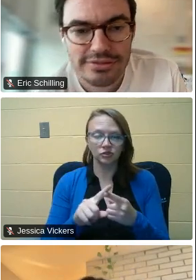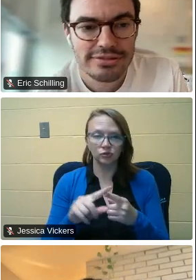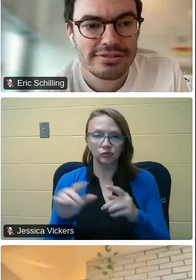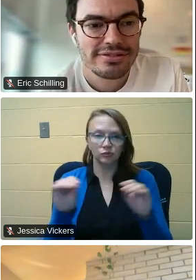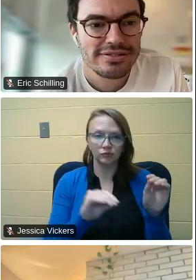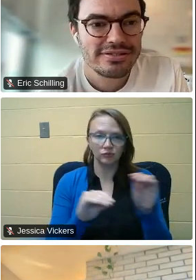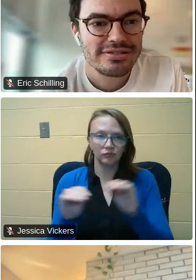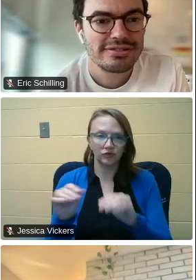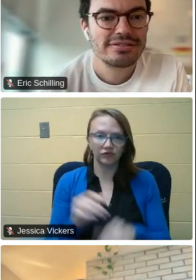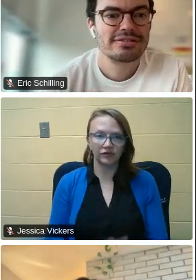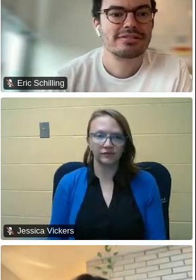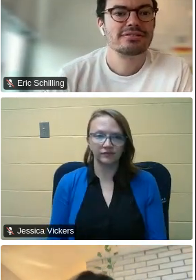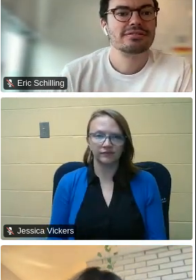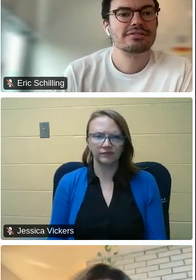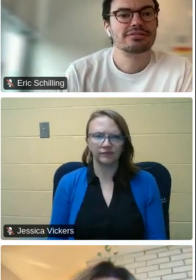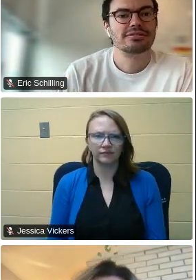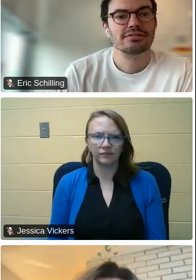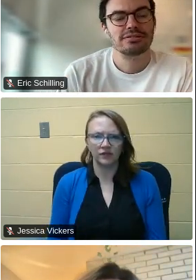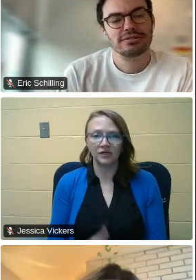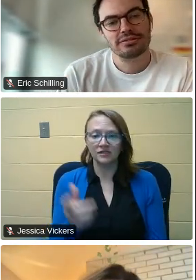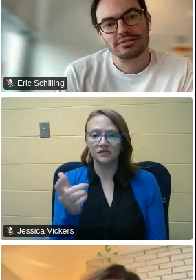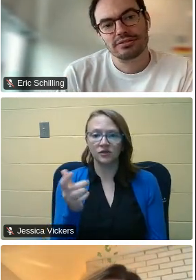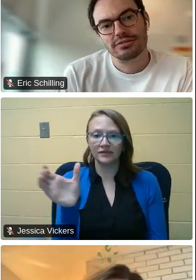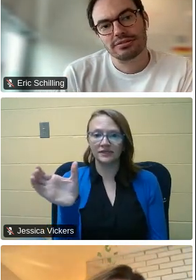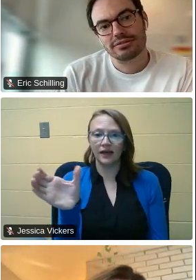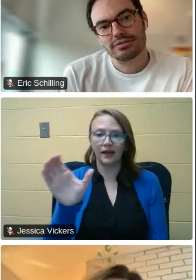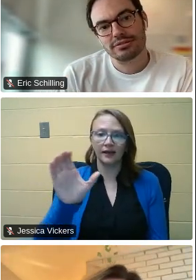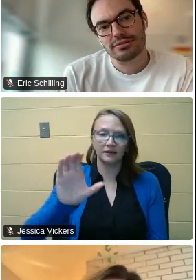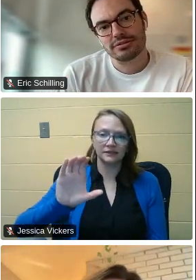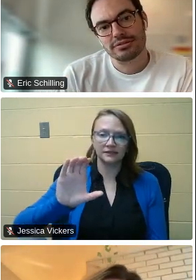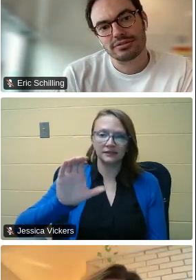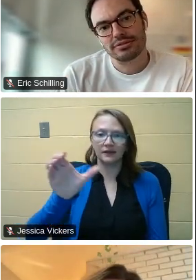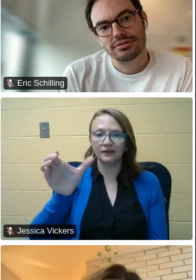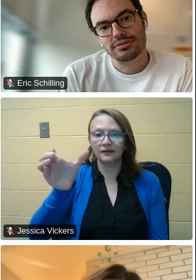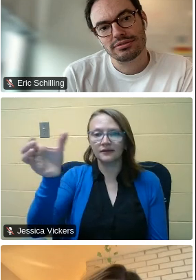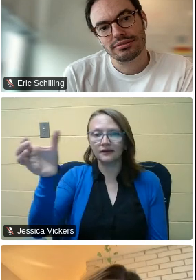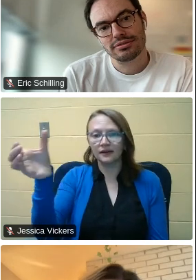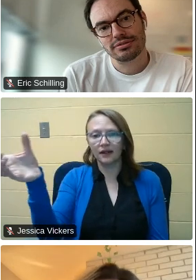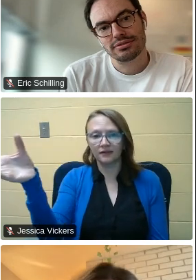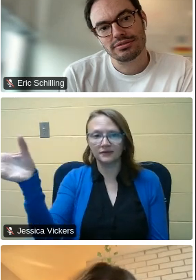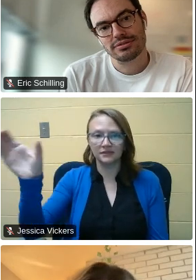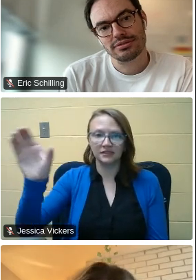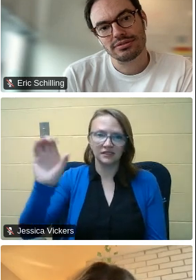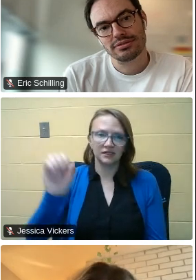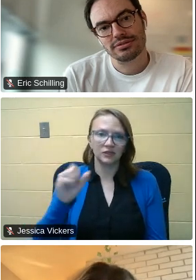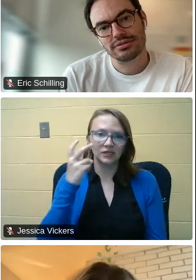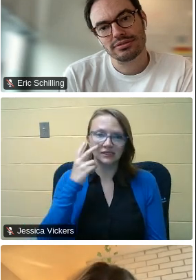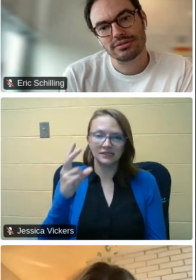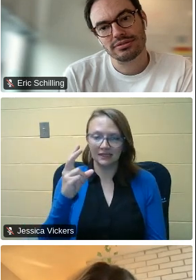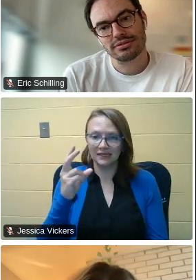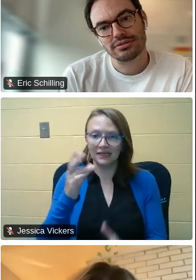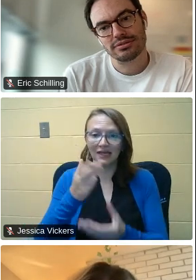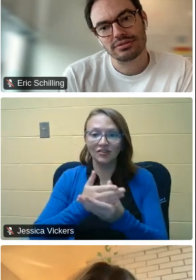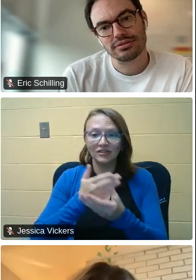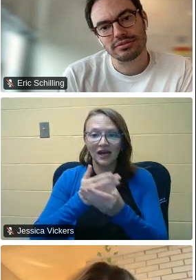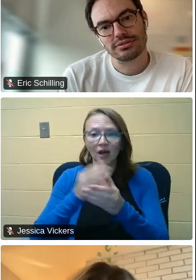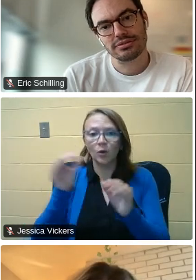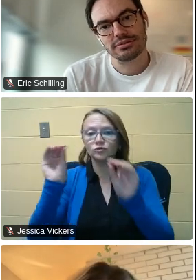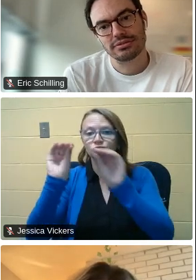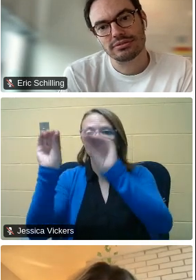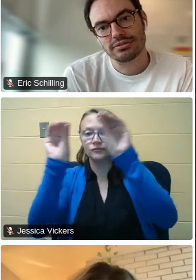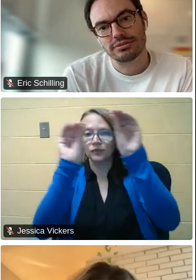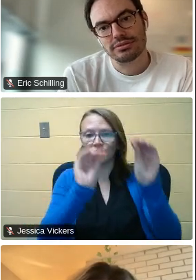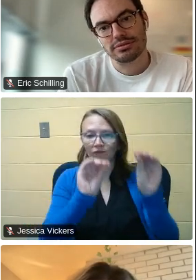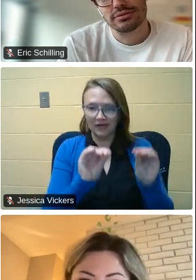happens. Okay, so now as I tilt my phone around, I'm able to free move the taco around the stage